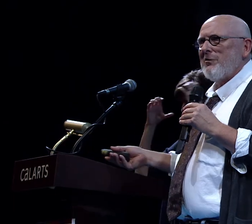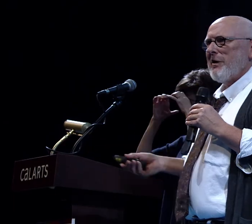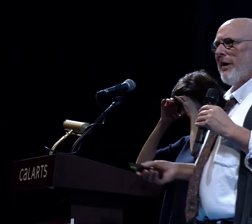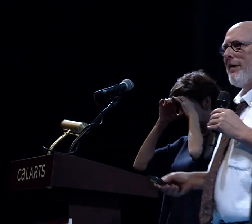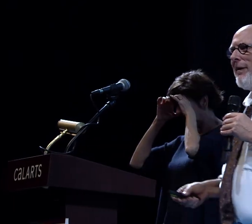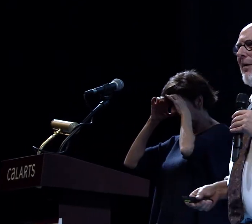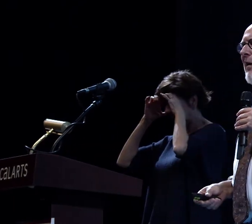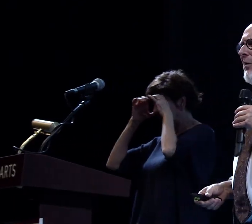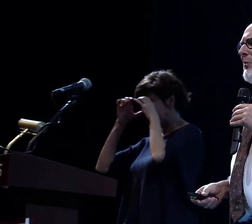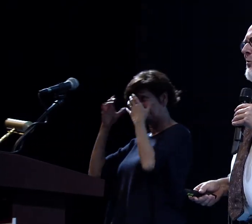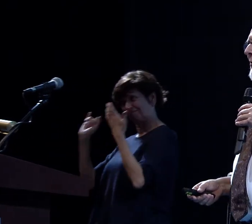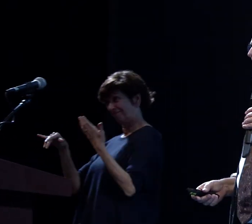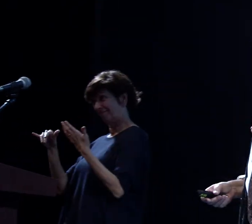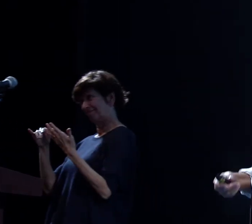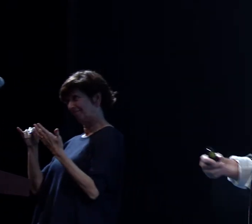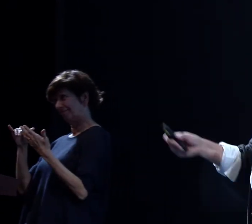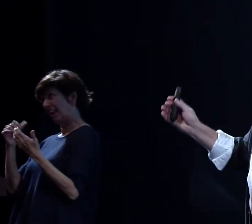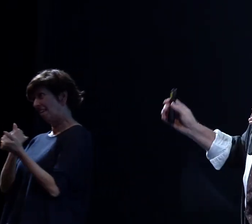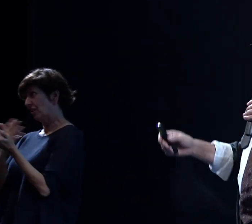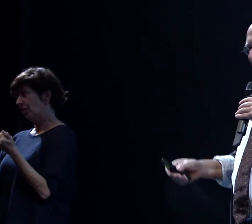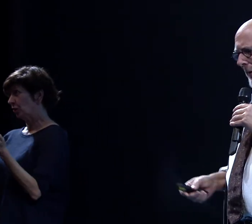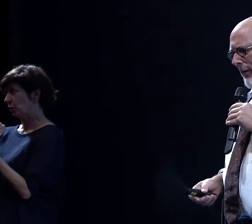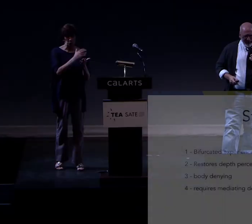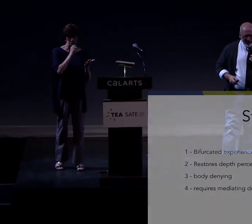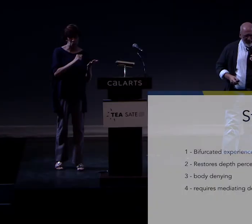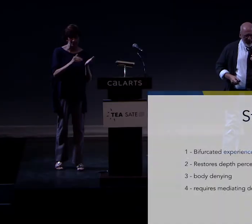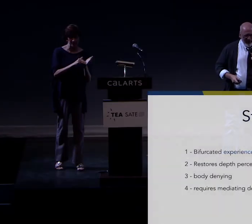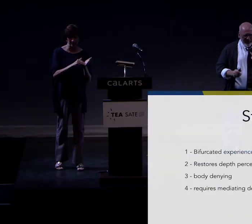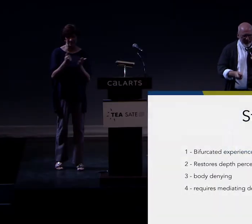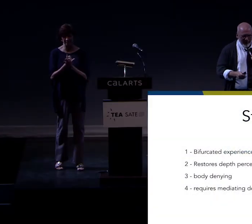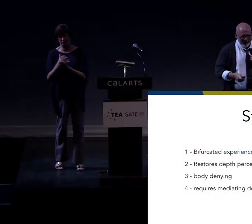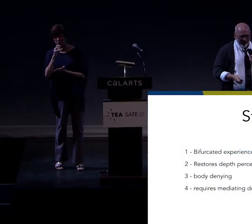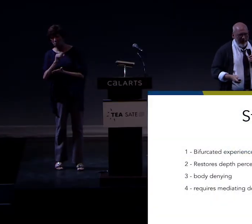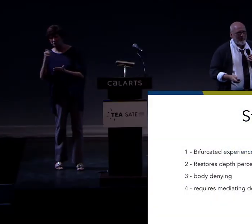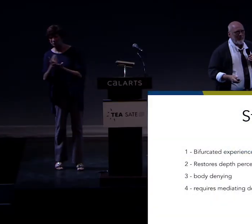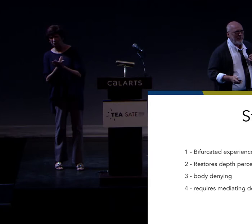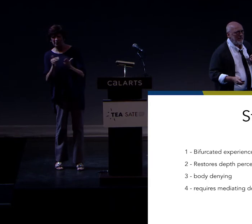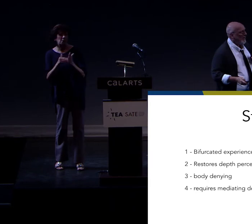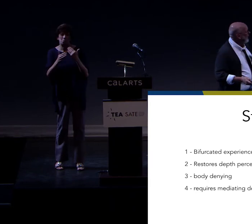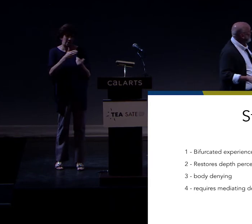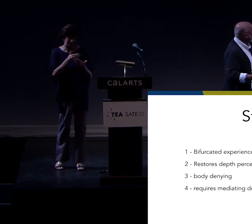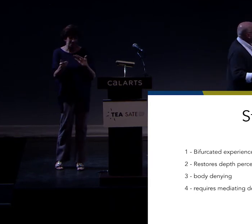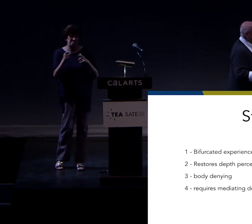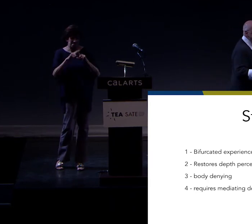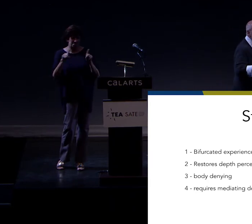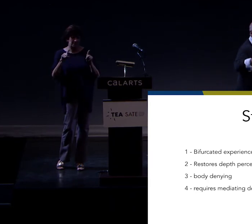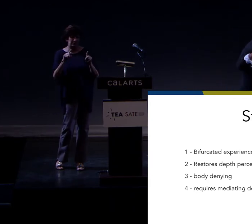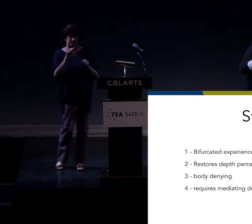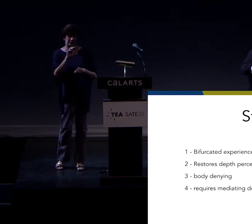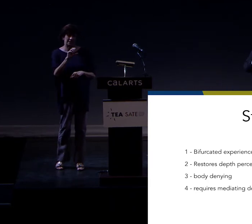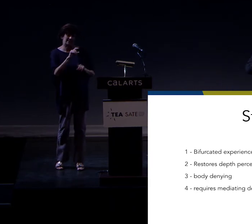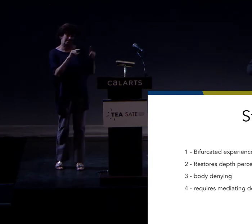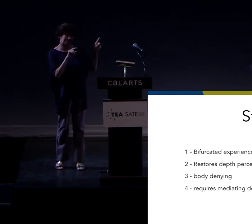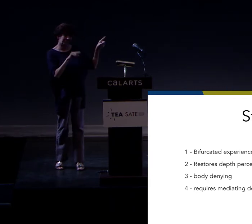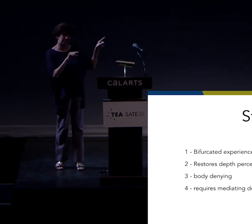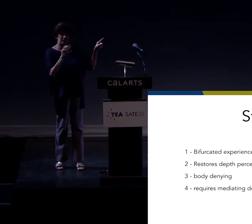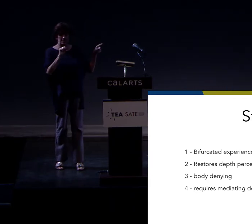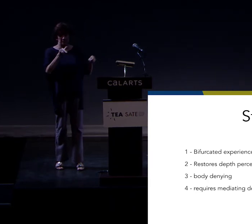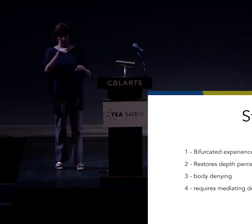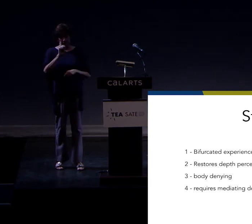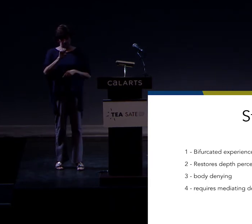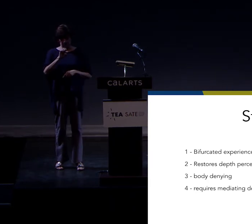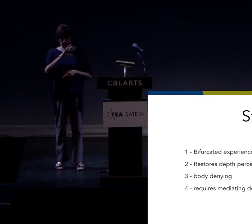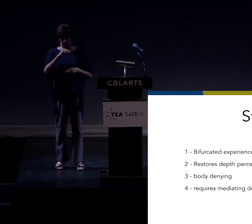Everything old is new again, or everything new is old again, however you want to put that. The thing about stereoscopy is that stereoscopy is a space and body